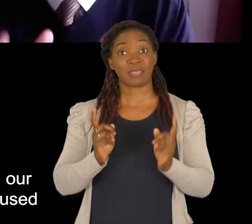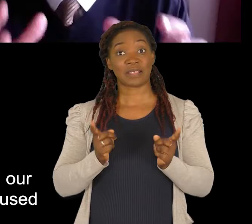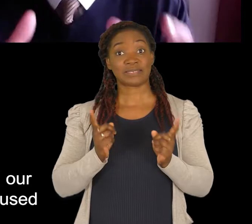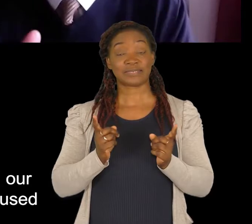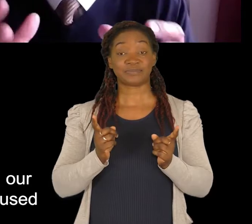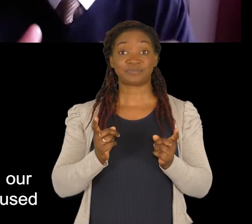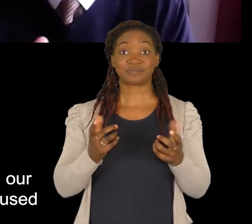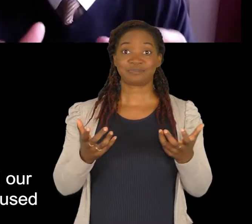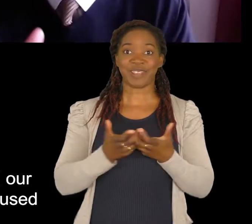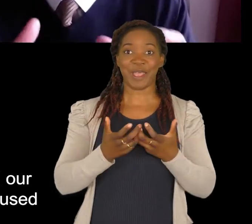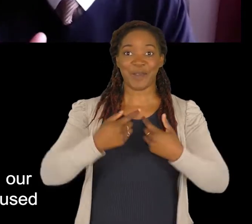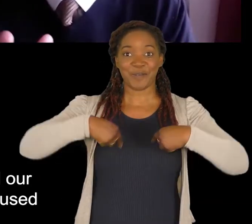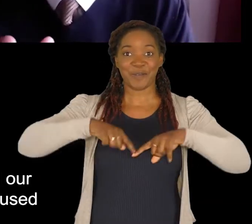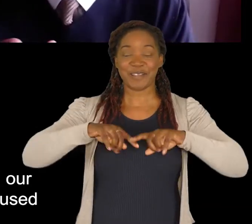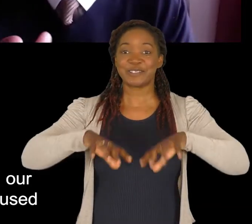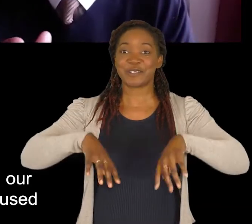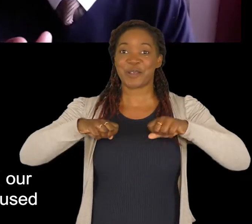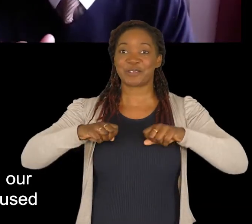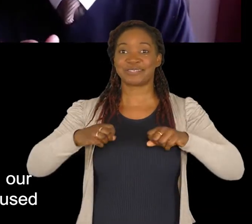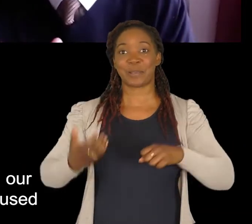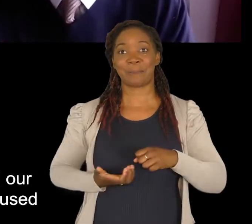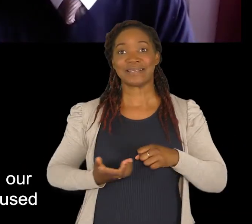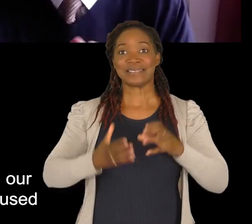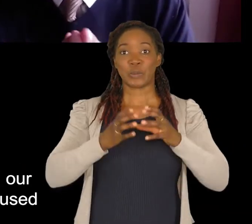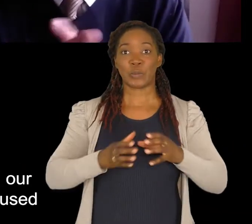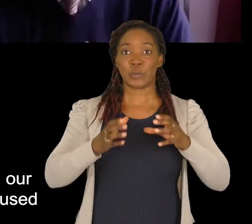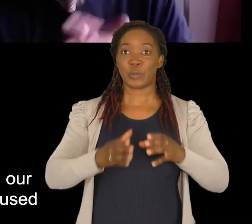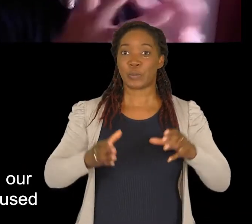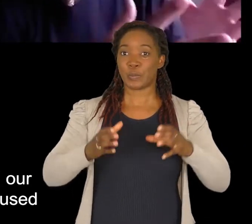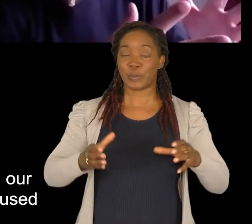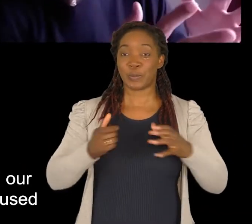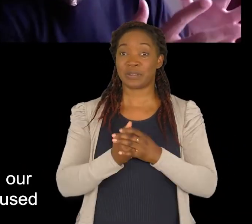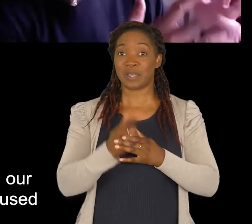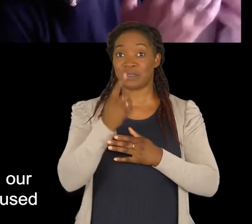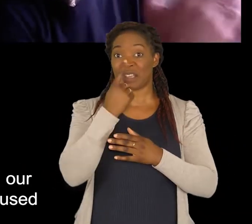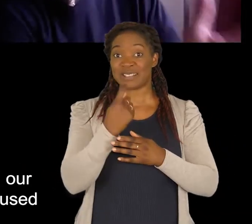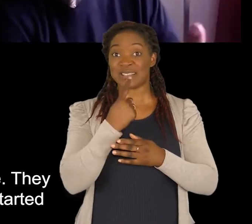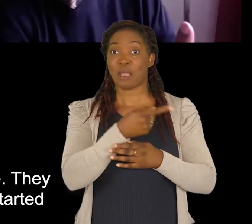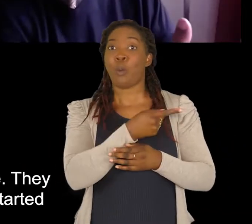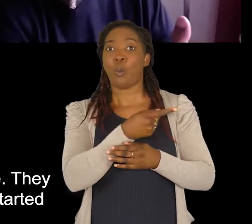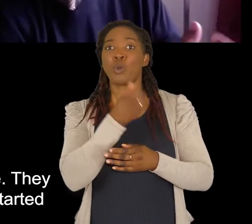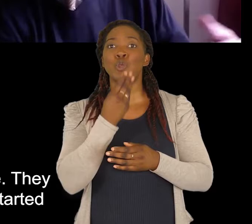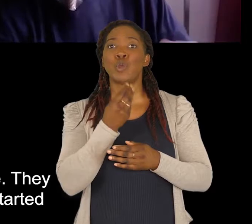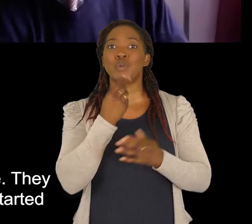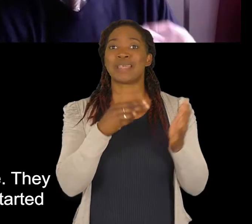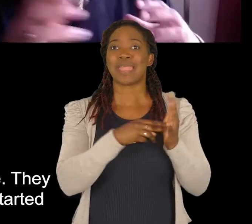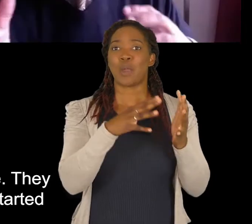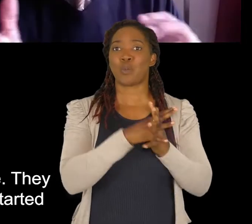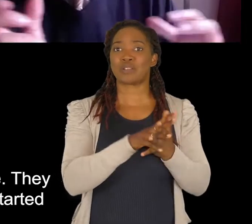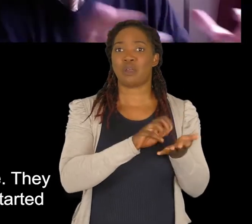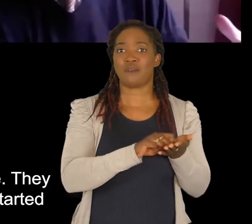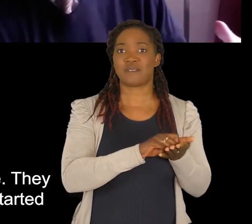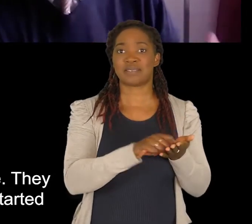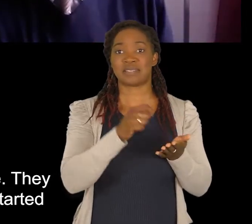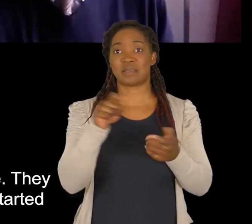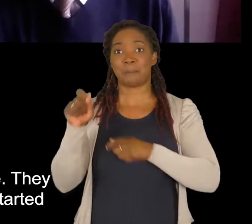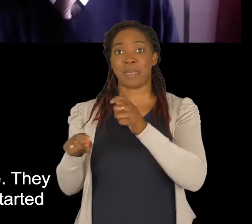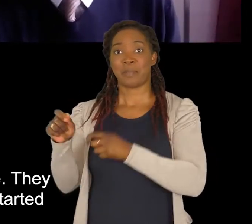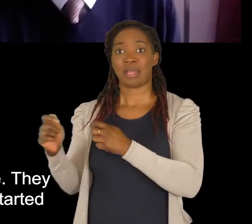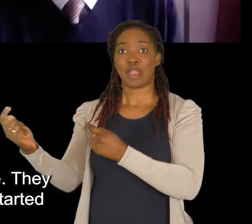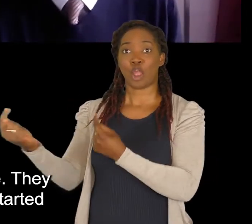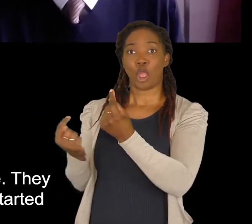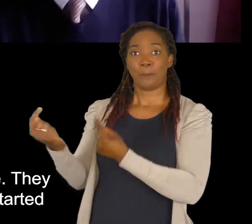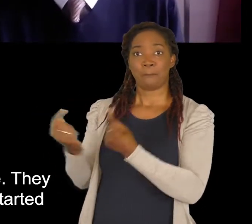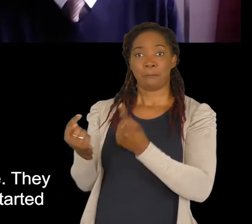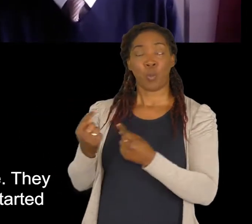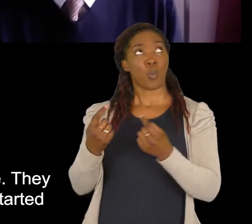space. And that was actually how we began to build our business, right? We were able to say we use NatWest offices. People were able to come. They